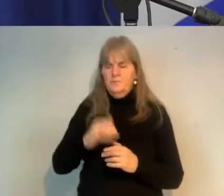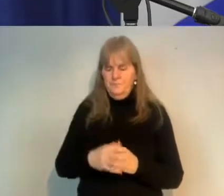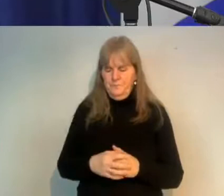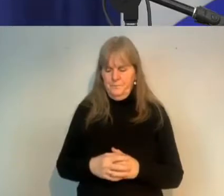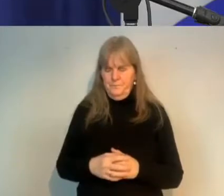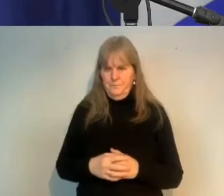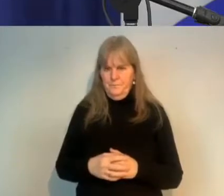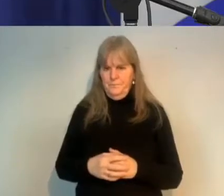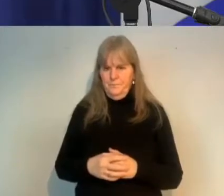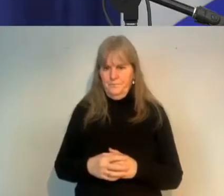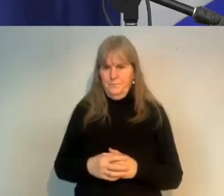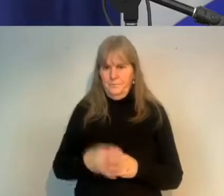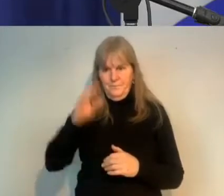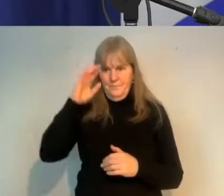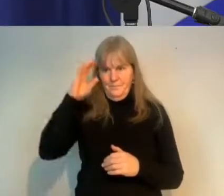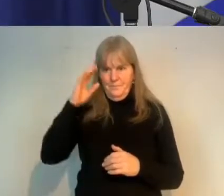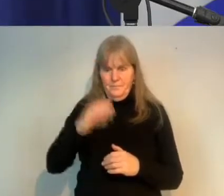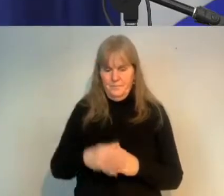Hi.